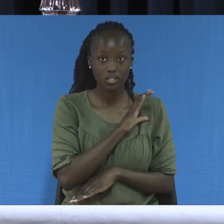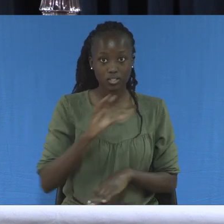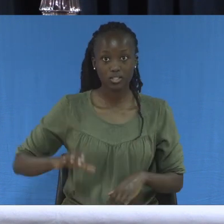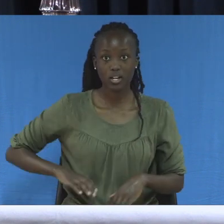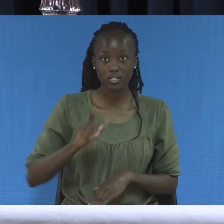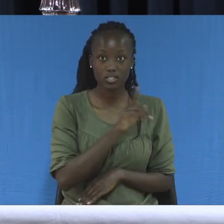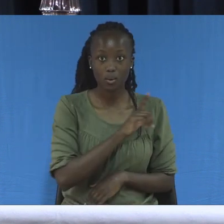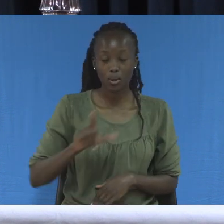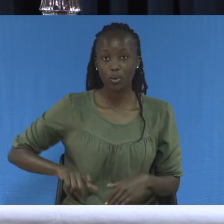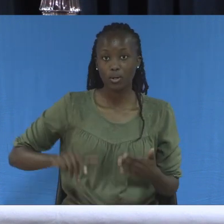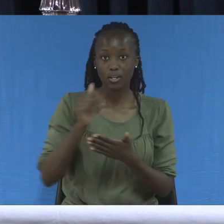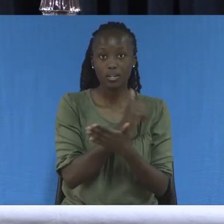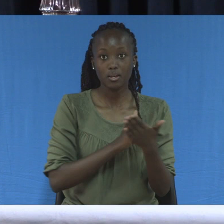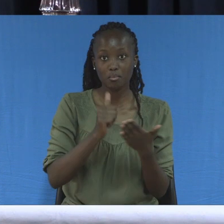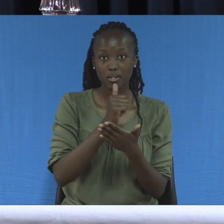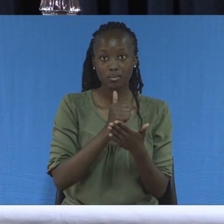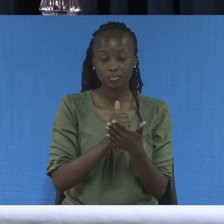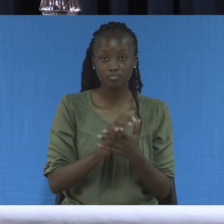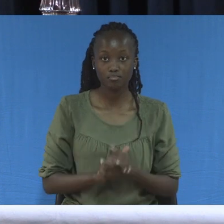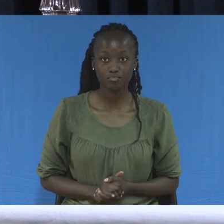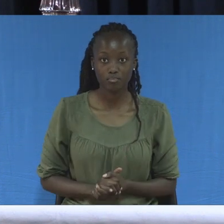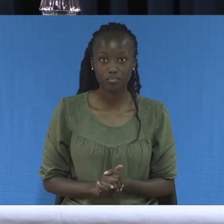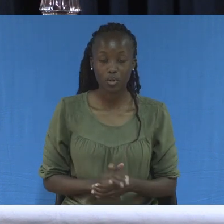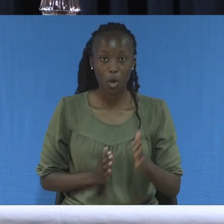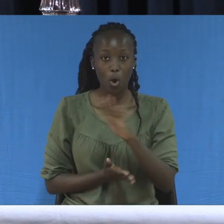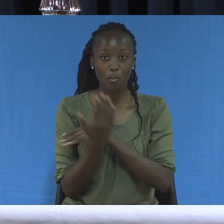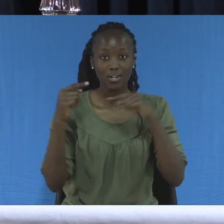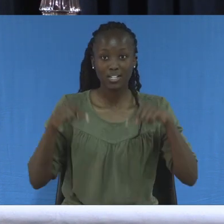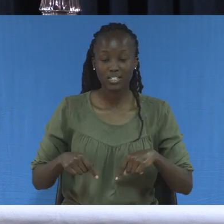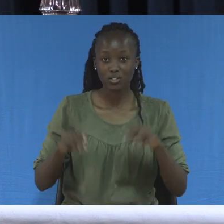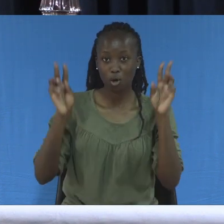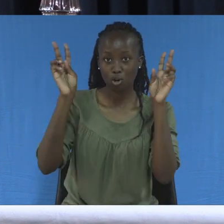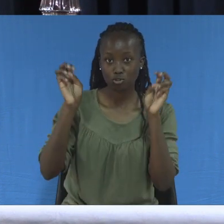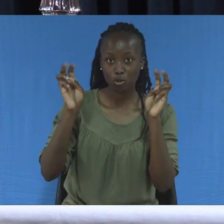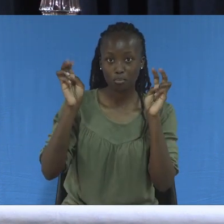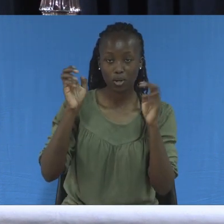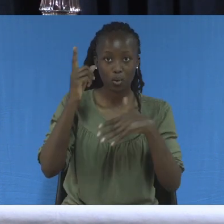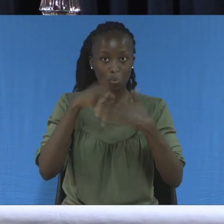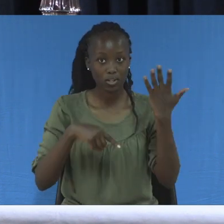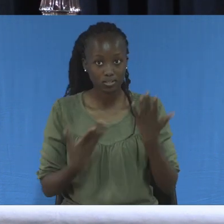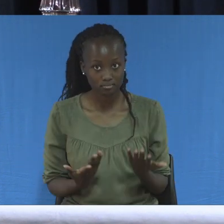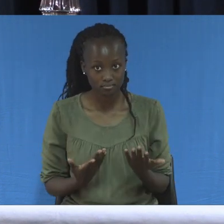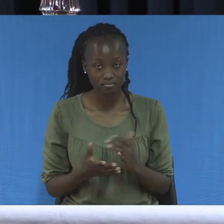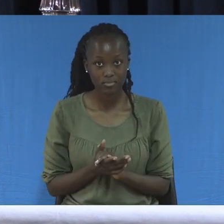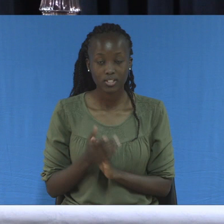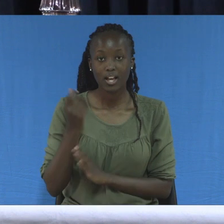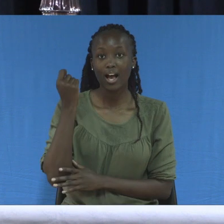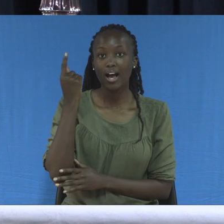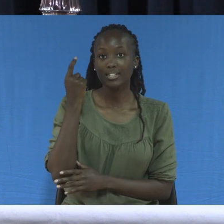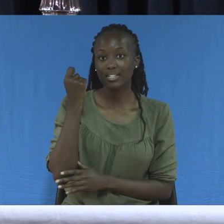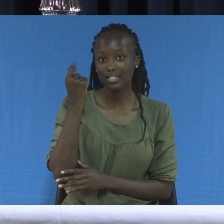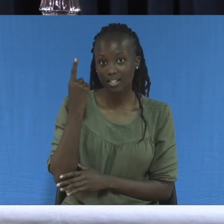Amen. Our topic this morning is